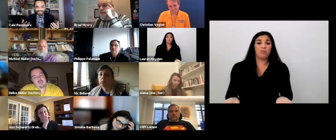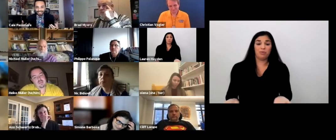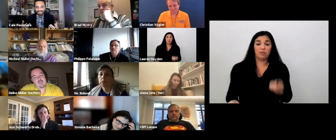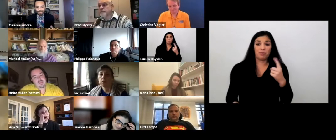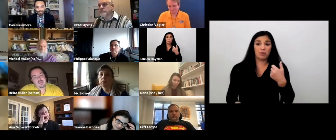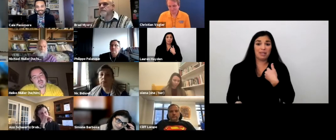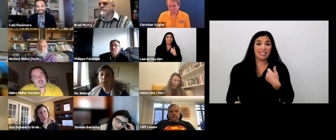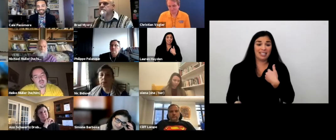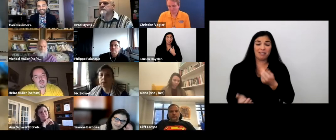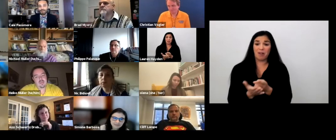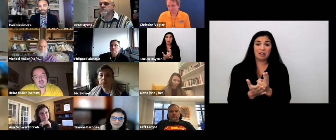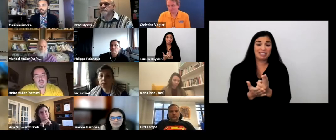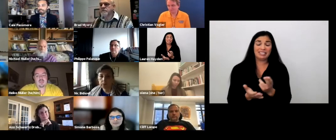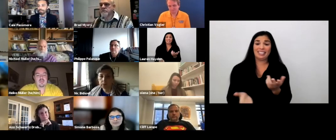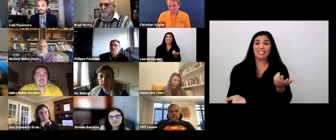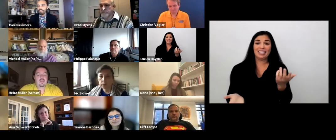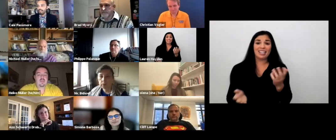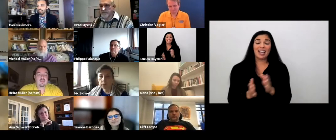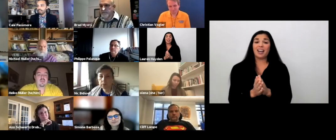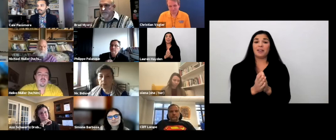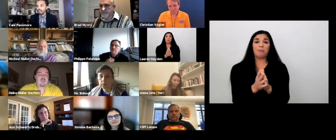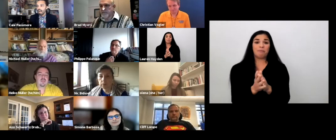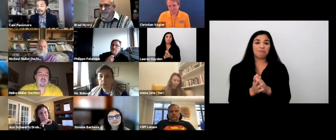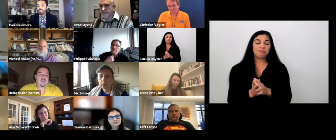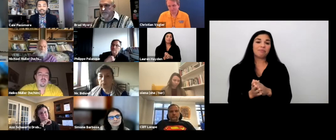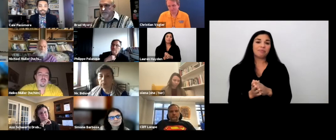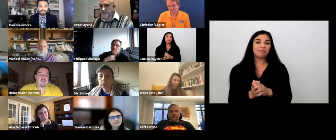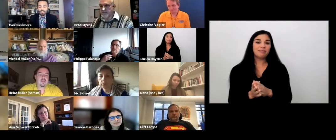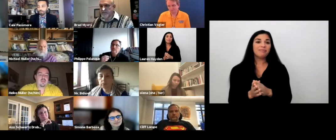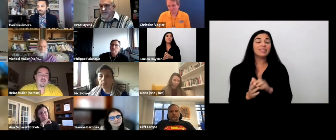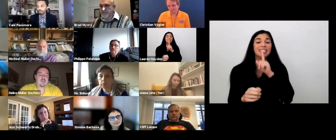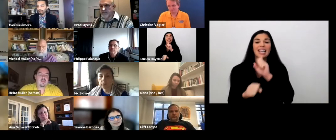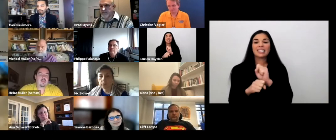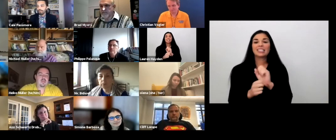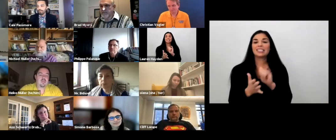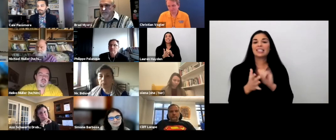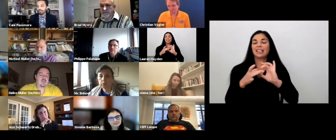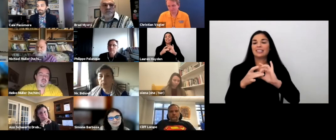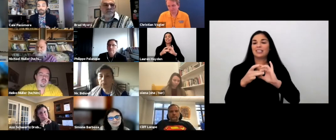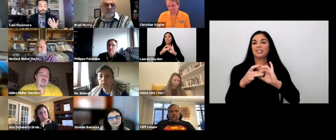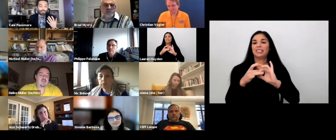at least at this point. And that's something that actually ties into what